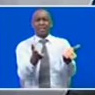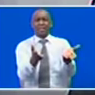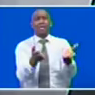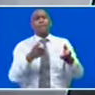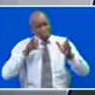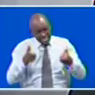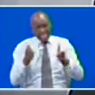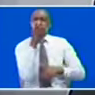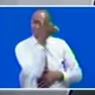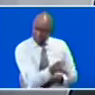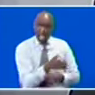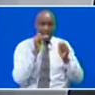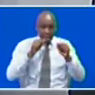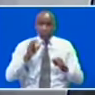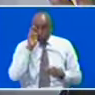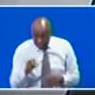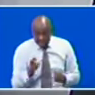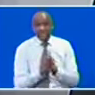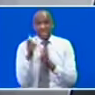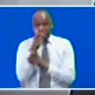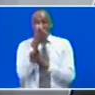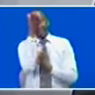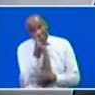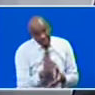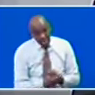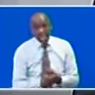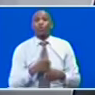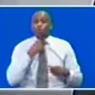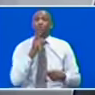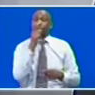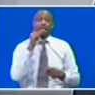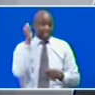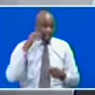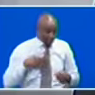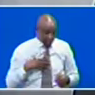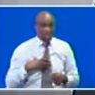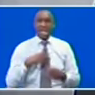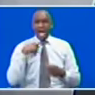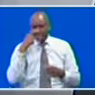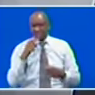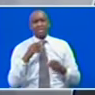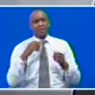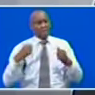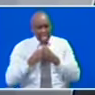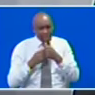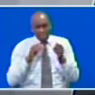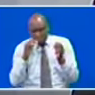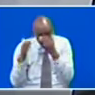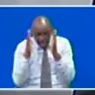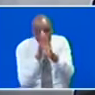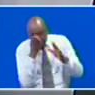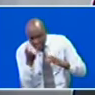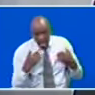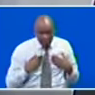media is invited to be able to oversee. The cameras will be there. And what we want to assure Kenyans is that there are no games we're playing. We want to ensure that we